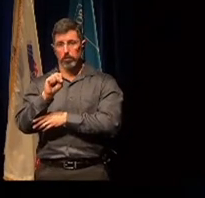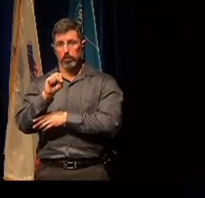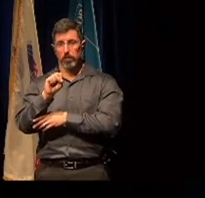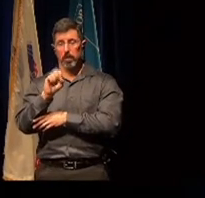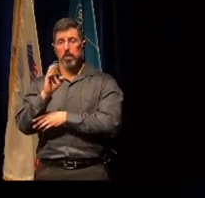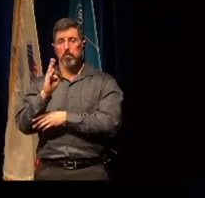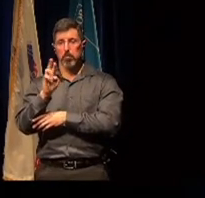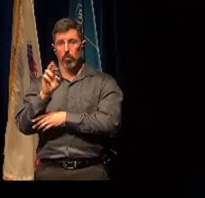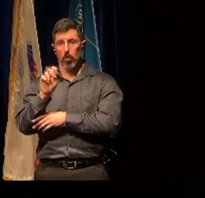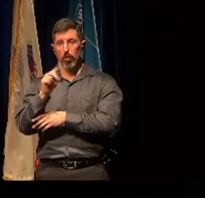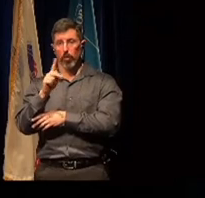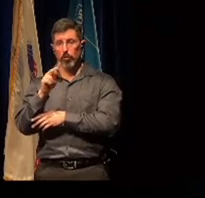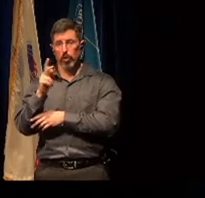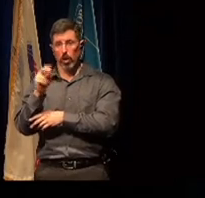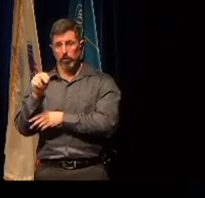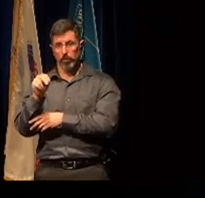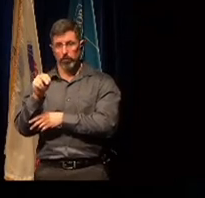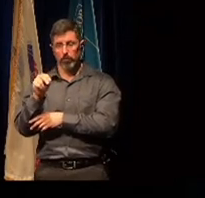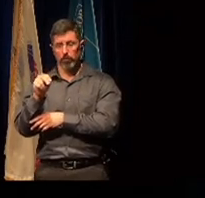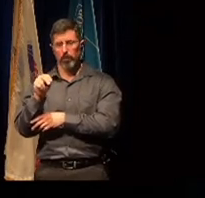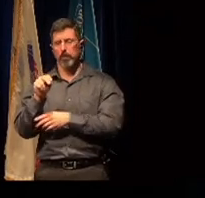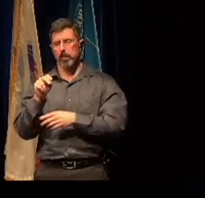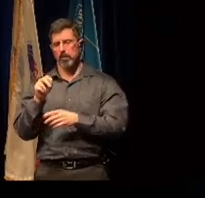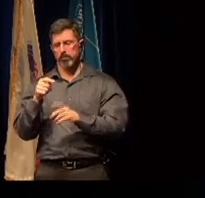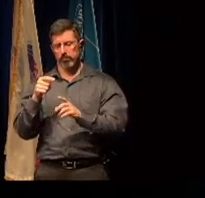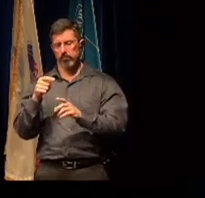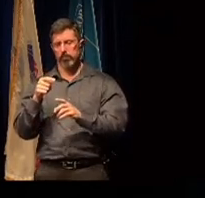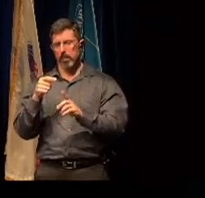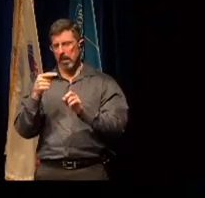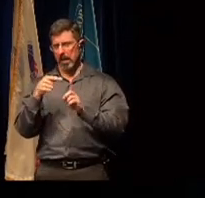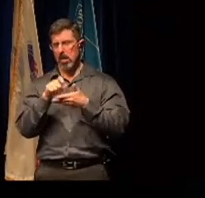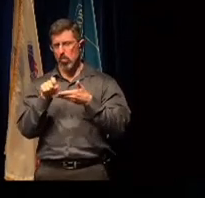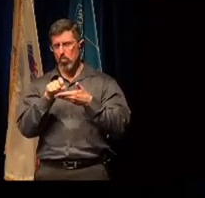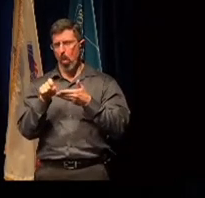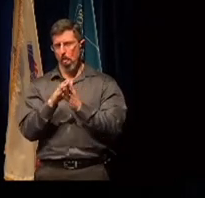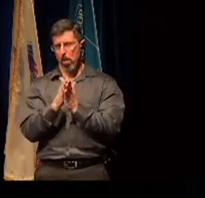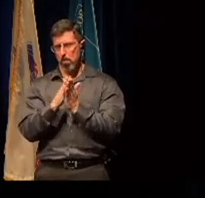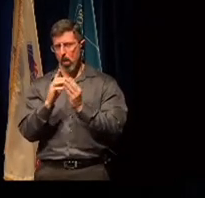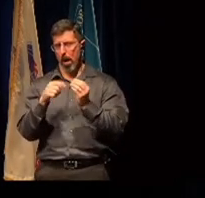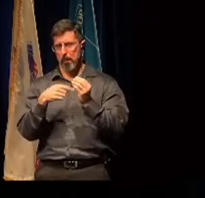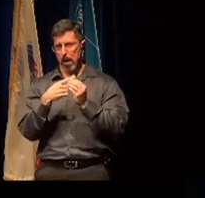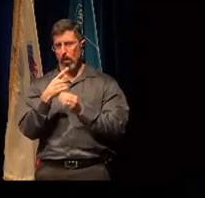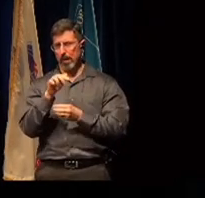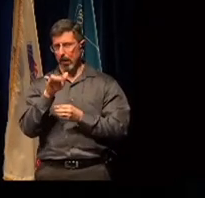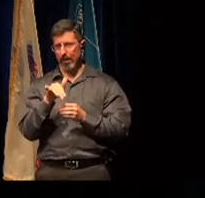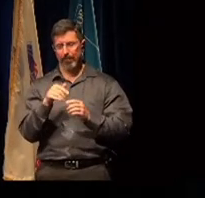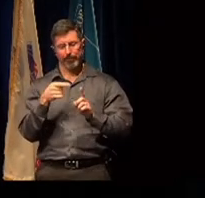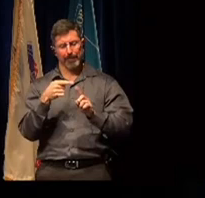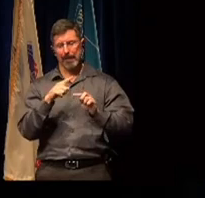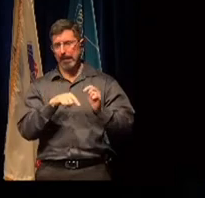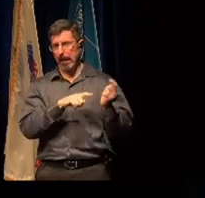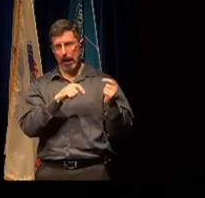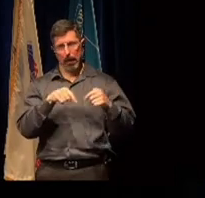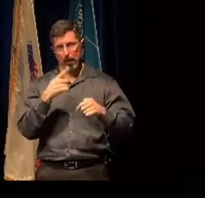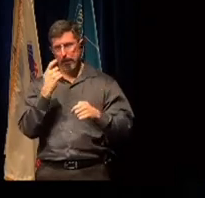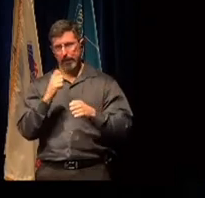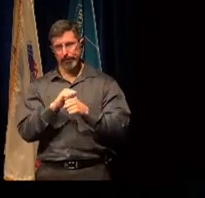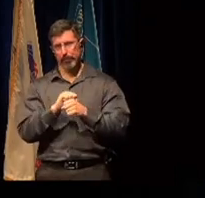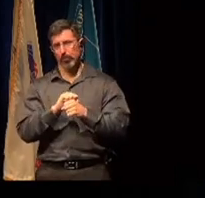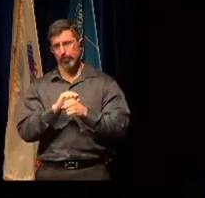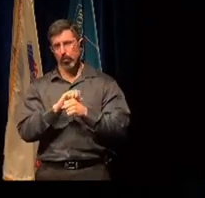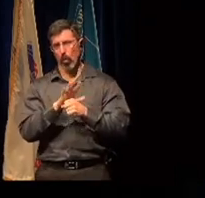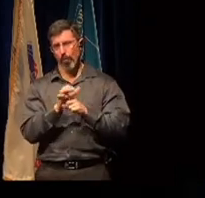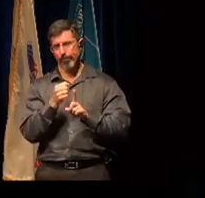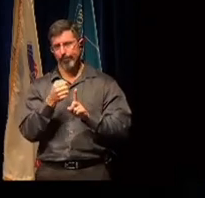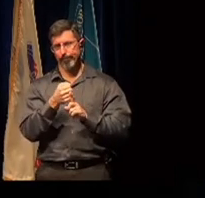Work Together. And he couldn't be here. He got COVID at the last minute. And so he gave us a video that is very powerful.